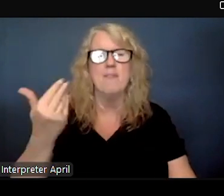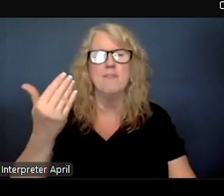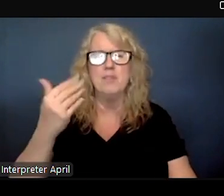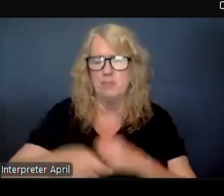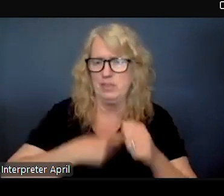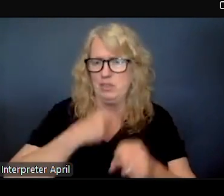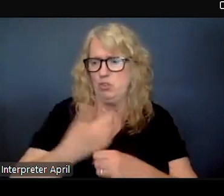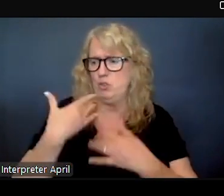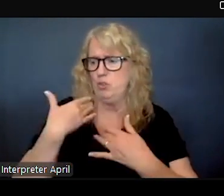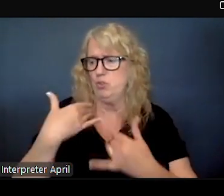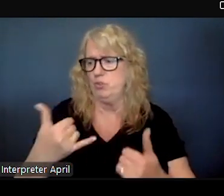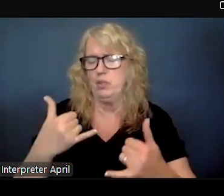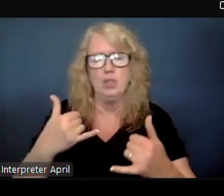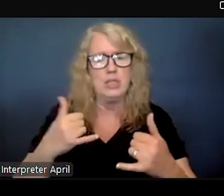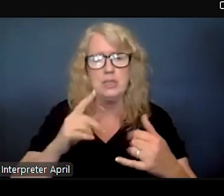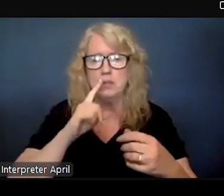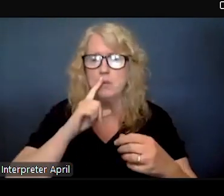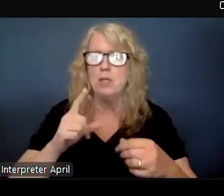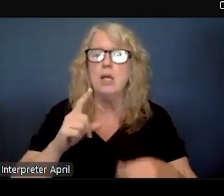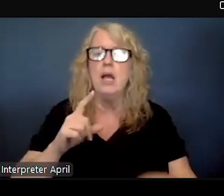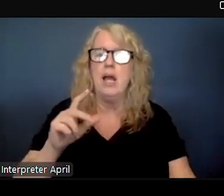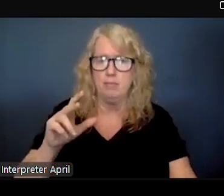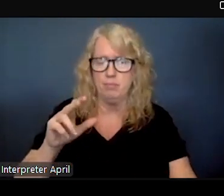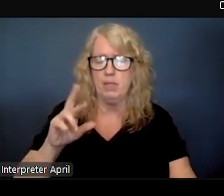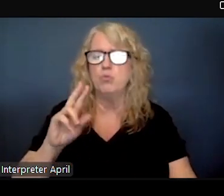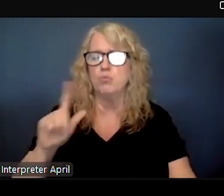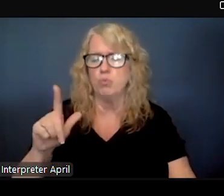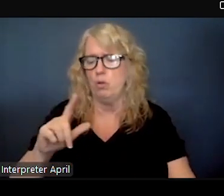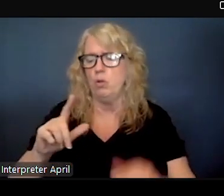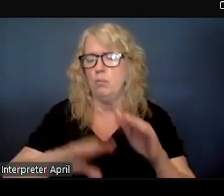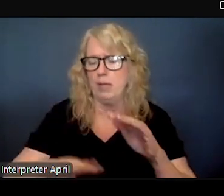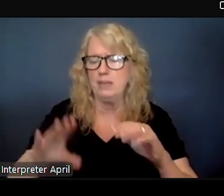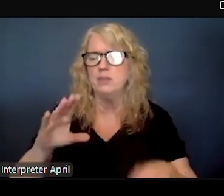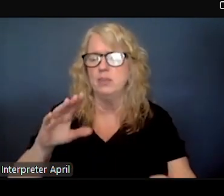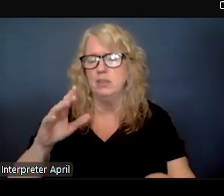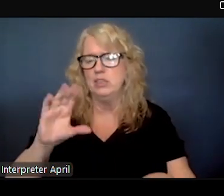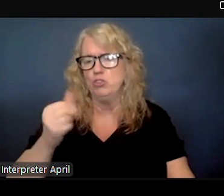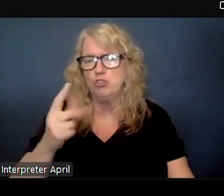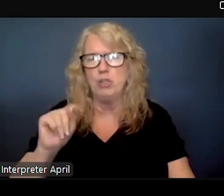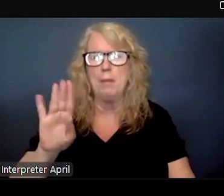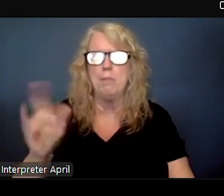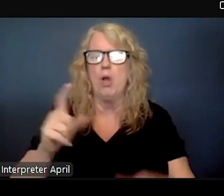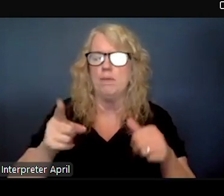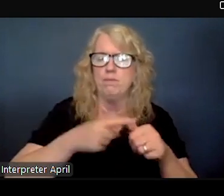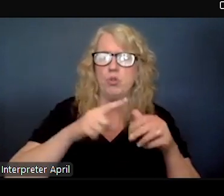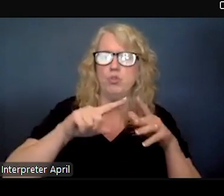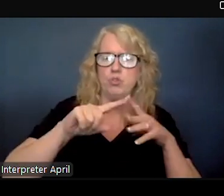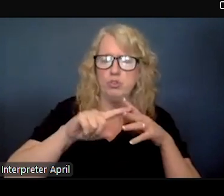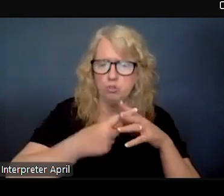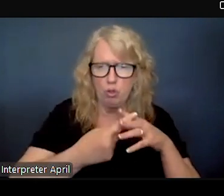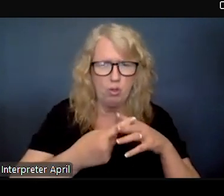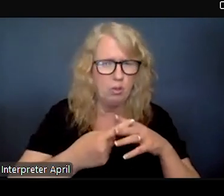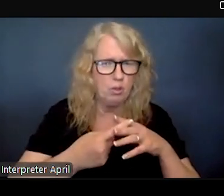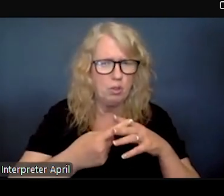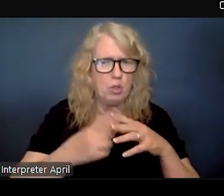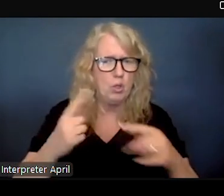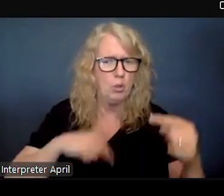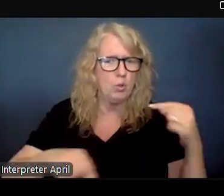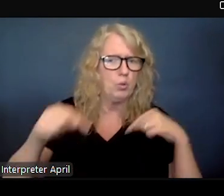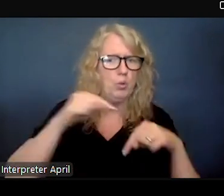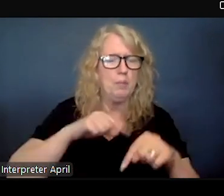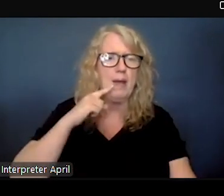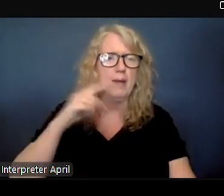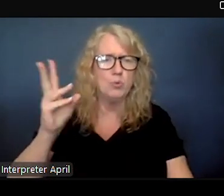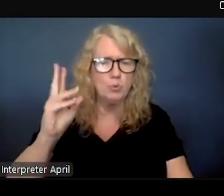have really been using rule-based chatbots in mental health. And this actually starts with the origins going back to the